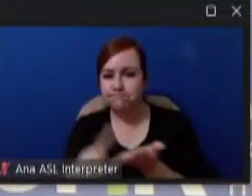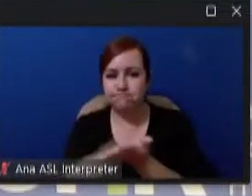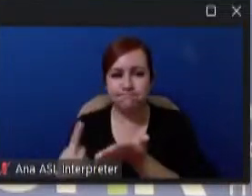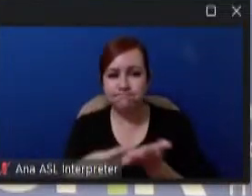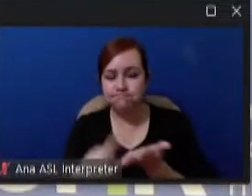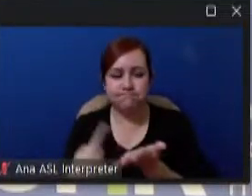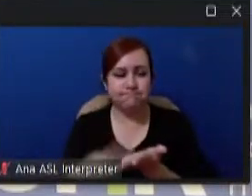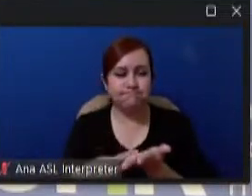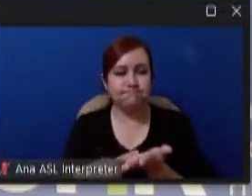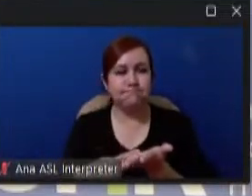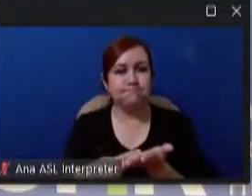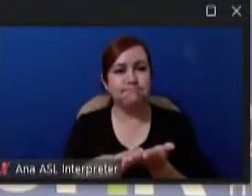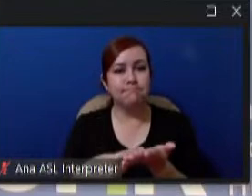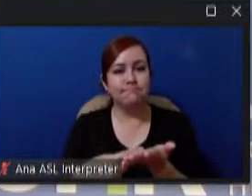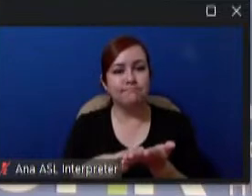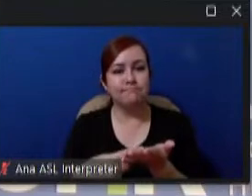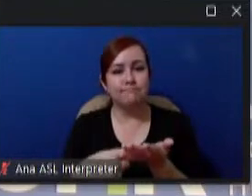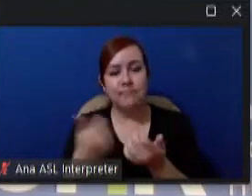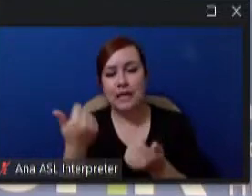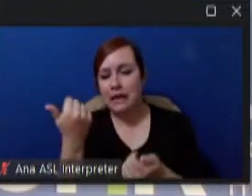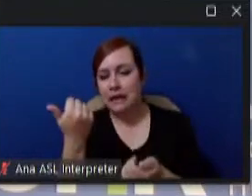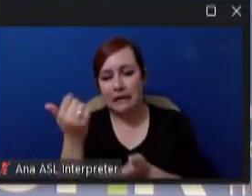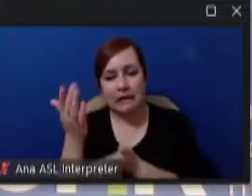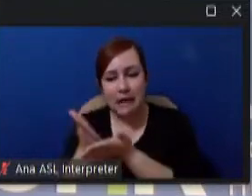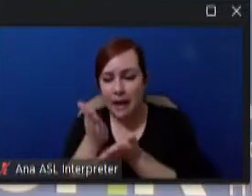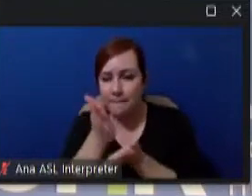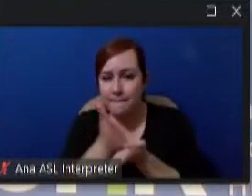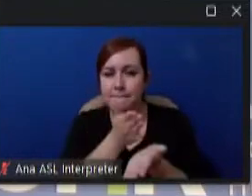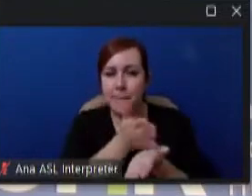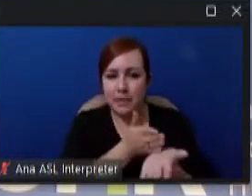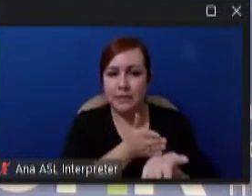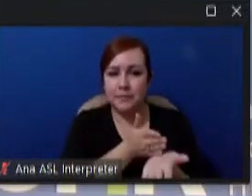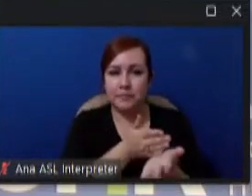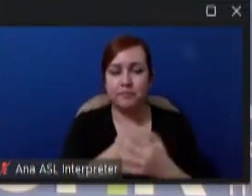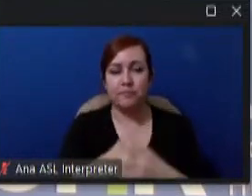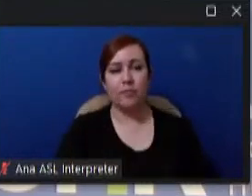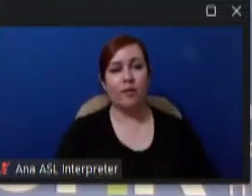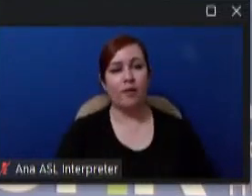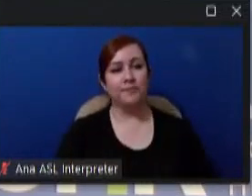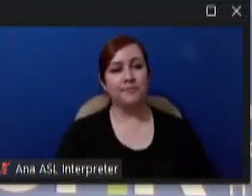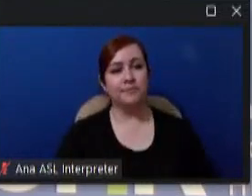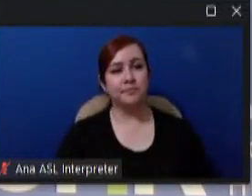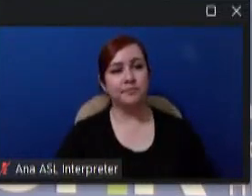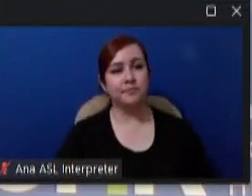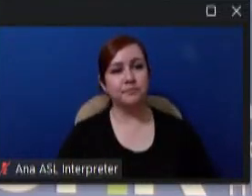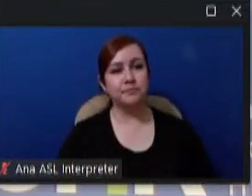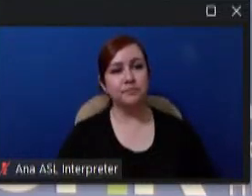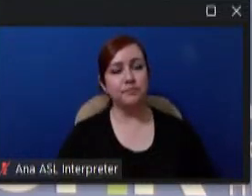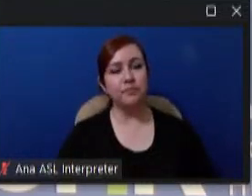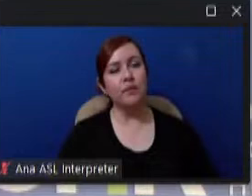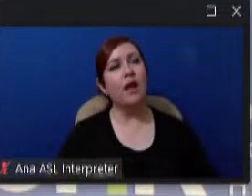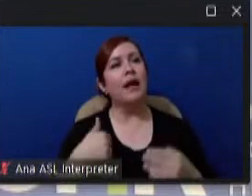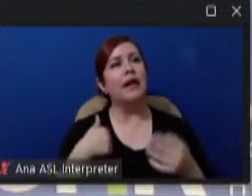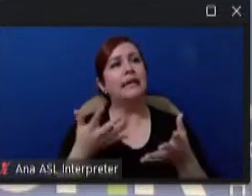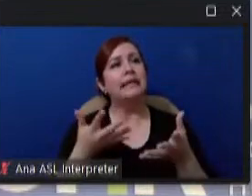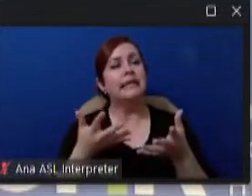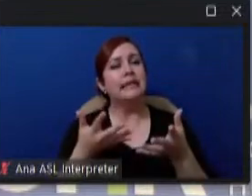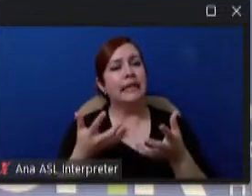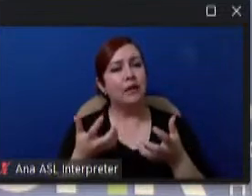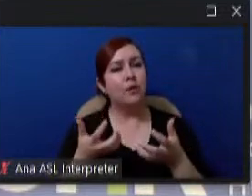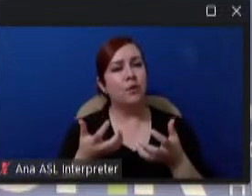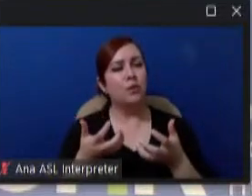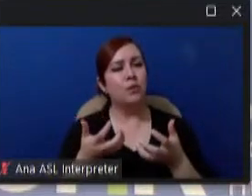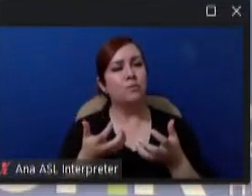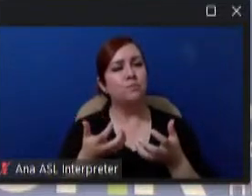each side has 12 minutes to respond. I would